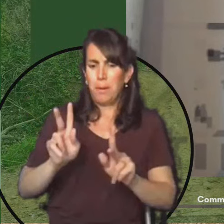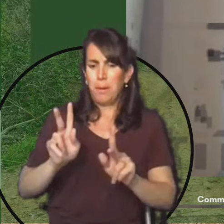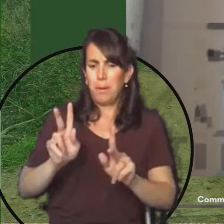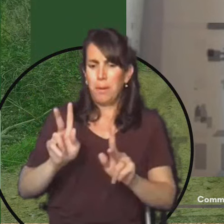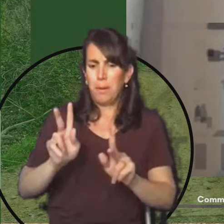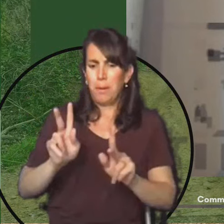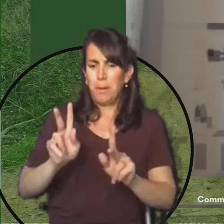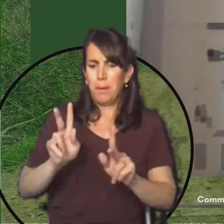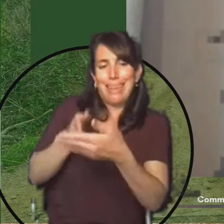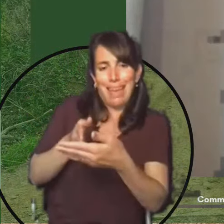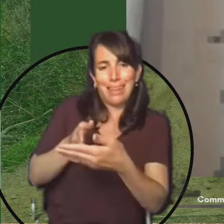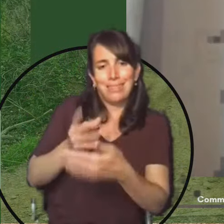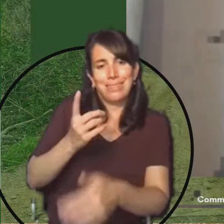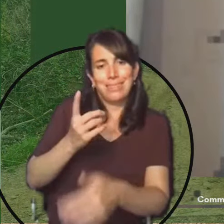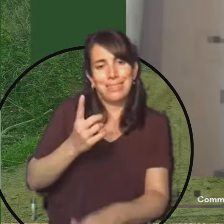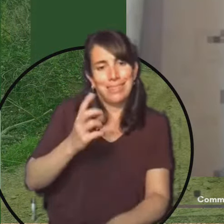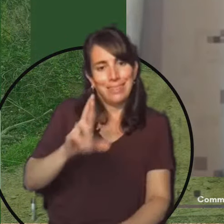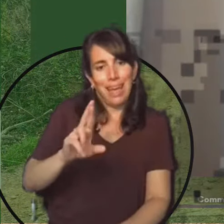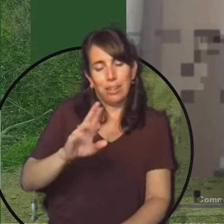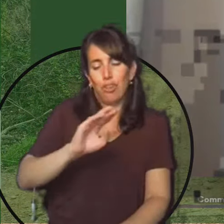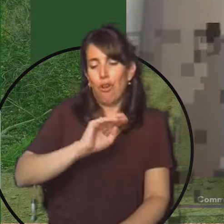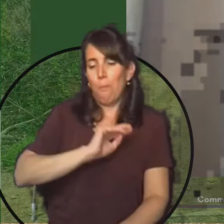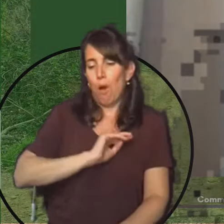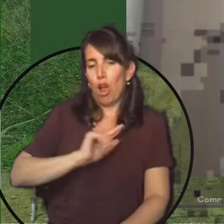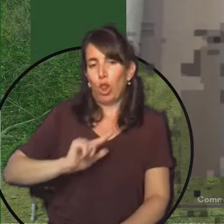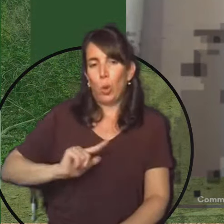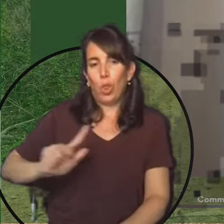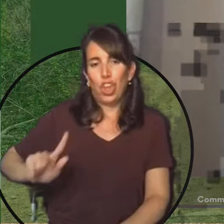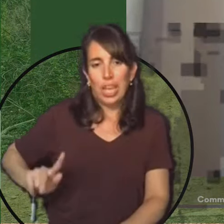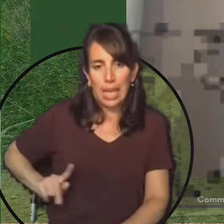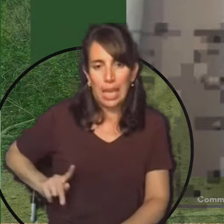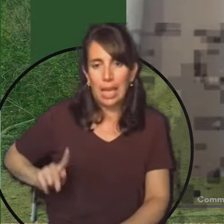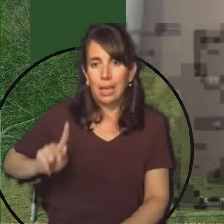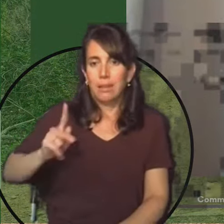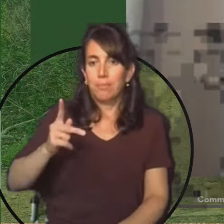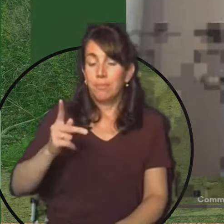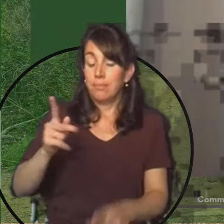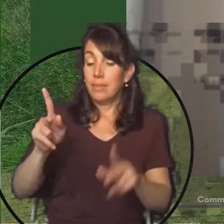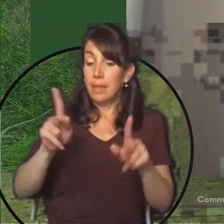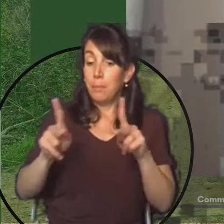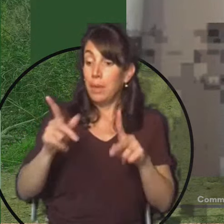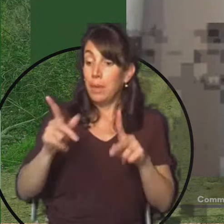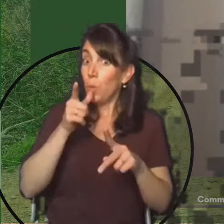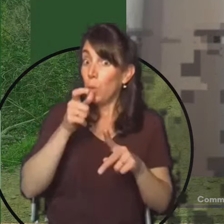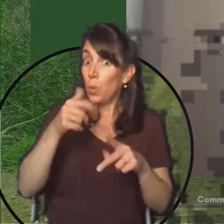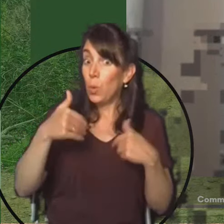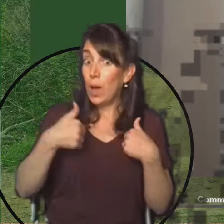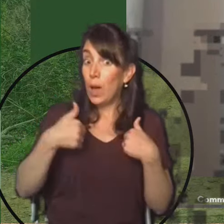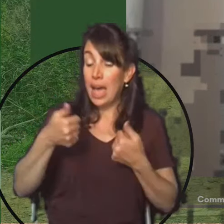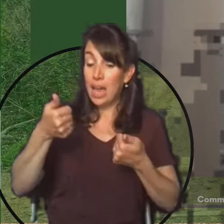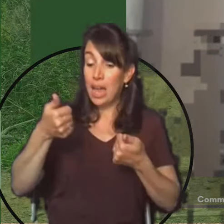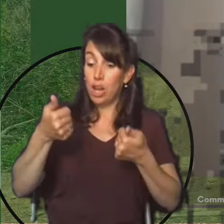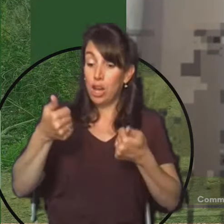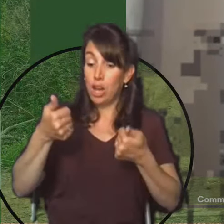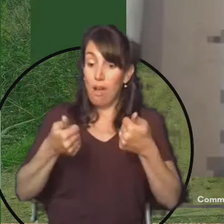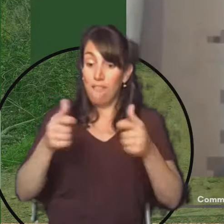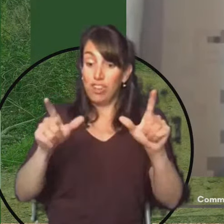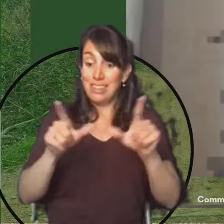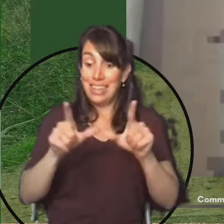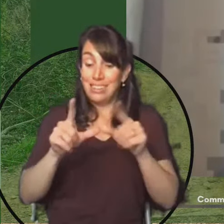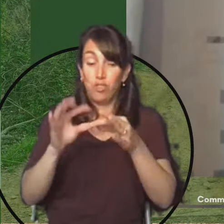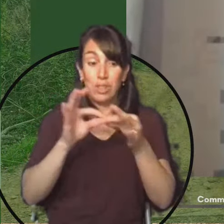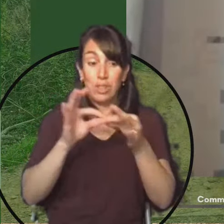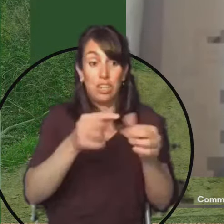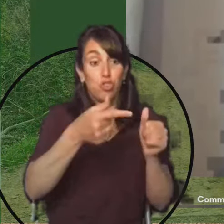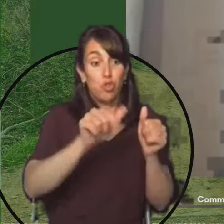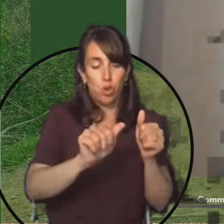that was part of their narrative. They would let people who had driver's license or ID connected to Georgia go. And those who were from out of town,